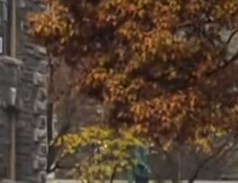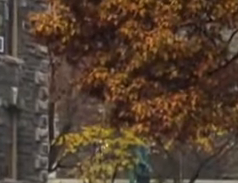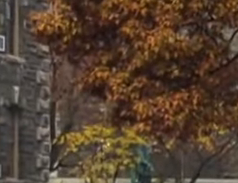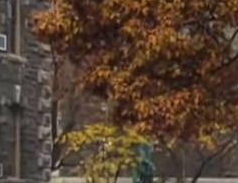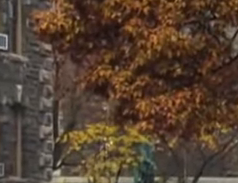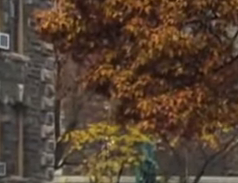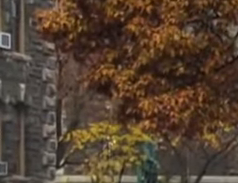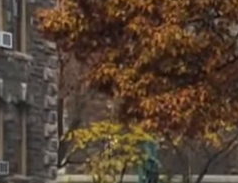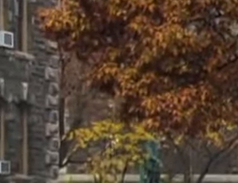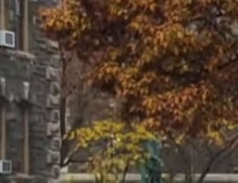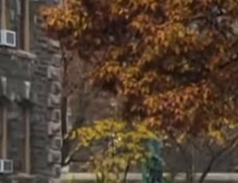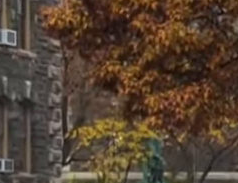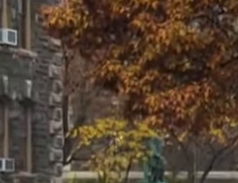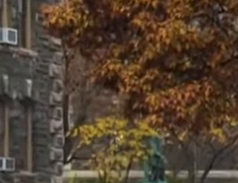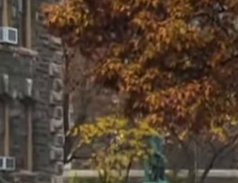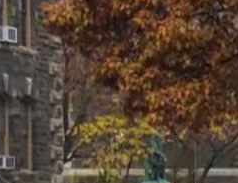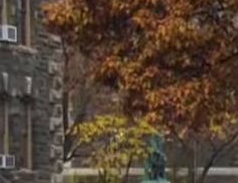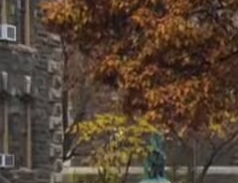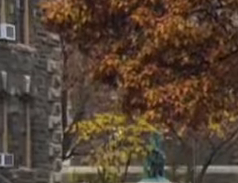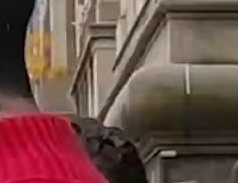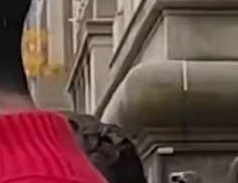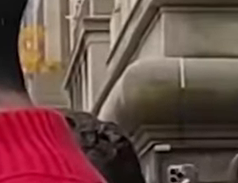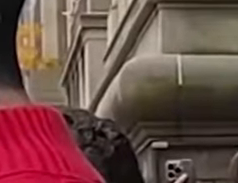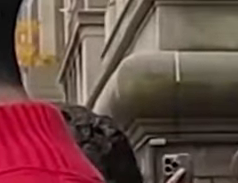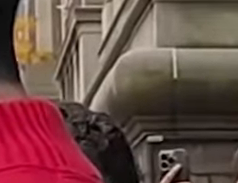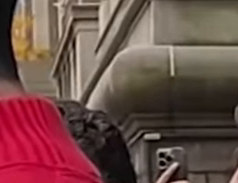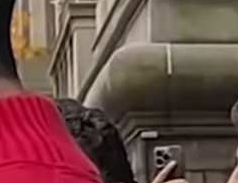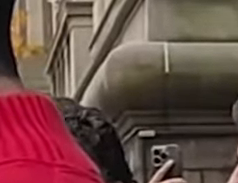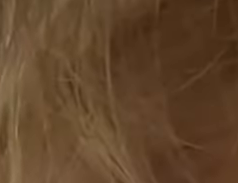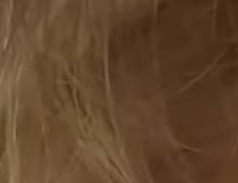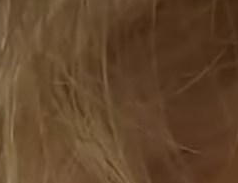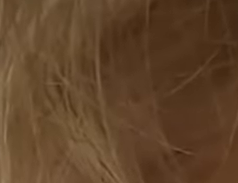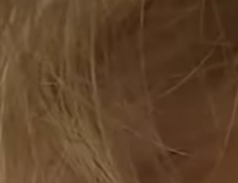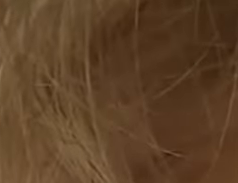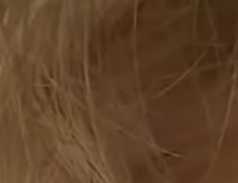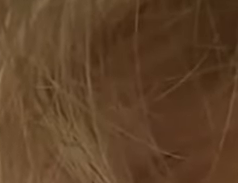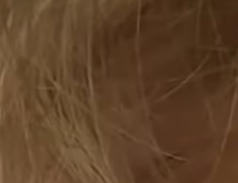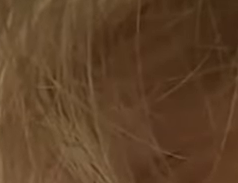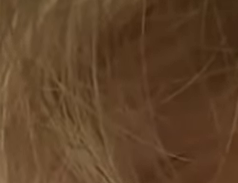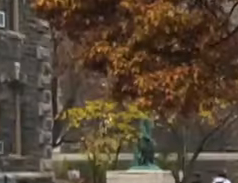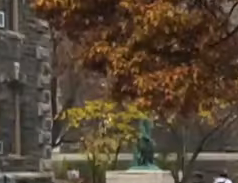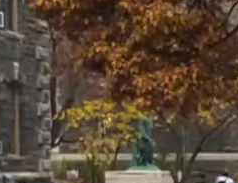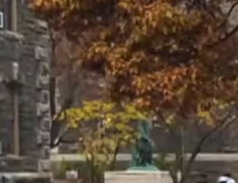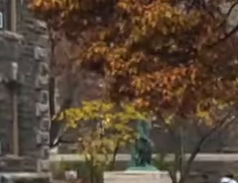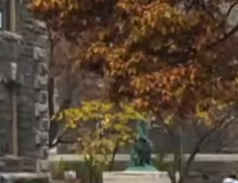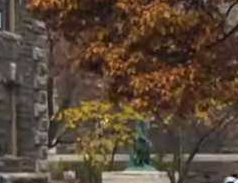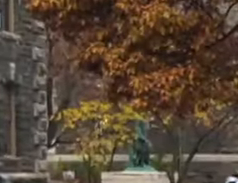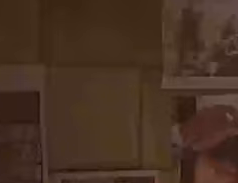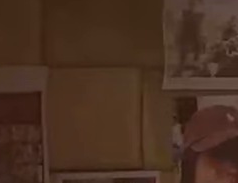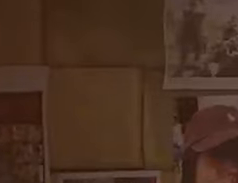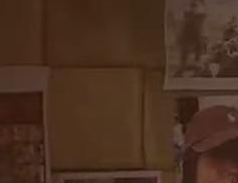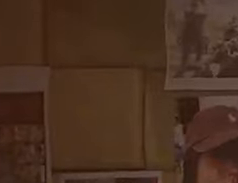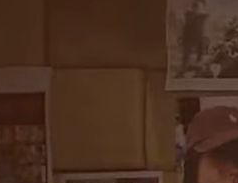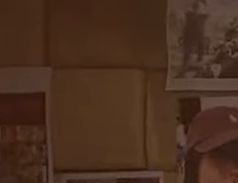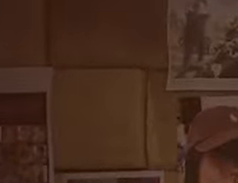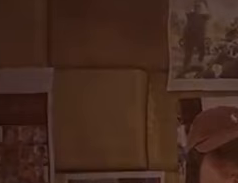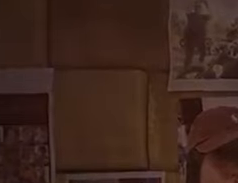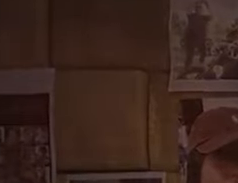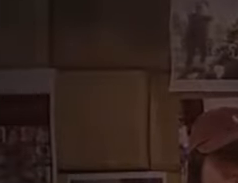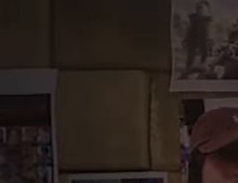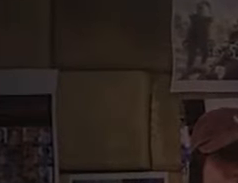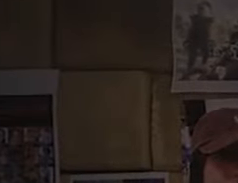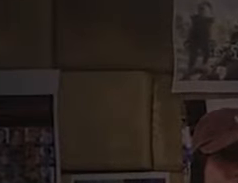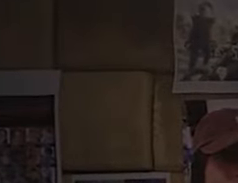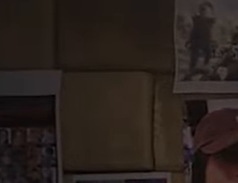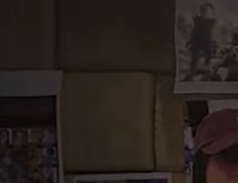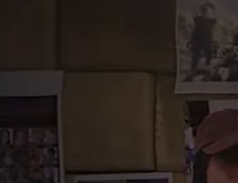publicly and proudly Jewish on campus is not easy right now, but I refuse to hide my Judaism or my support for Israel. I see posters